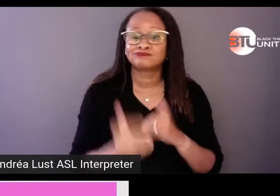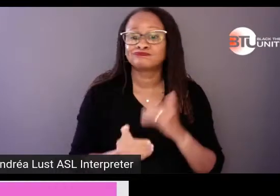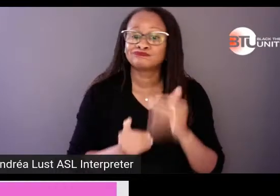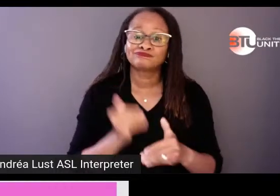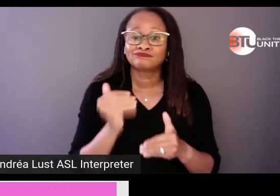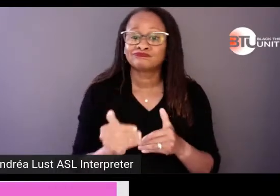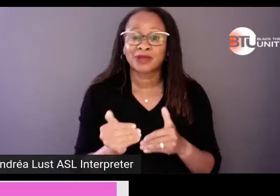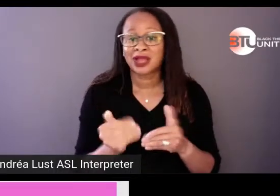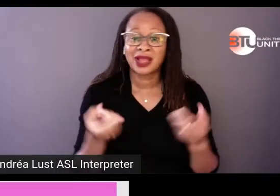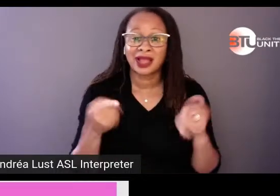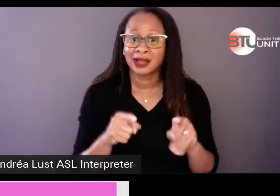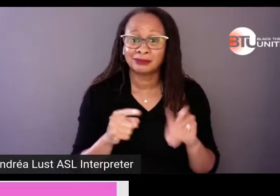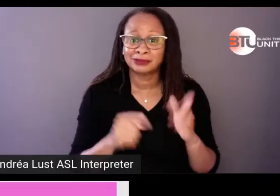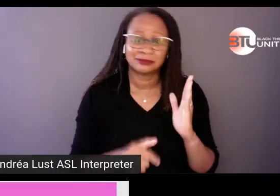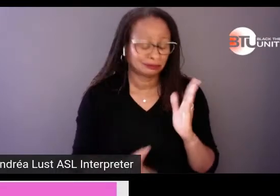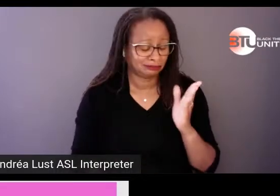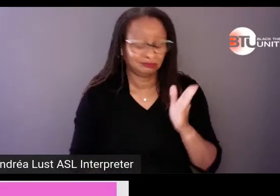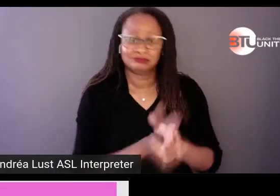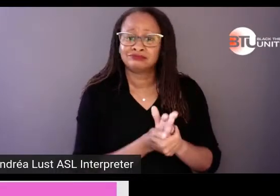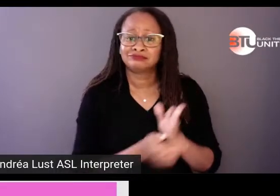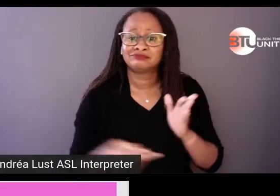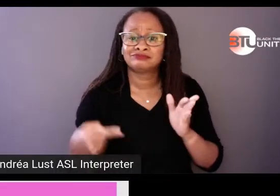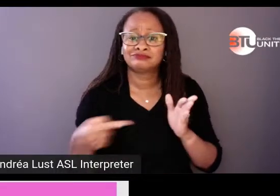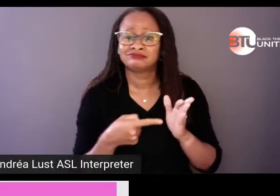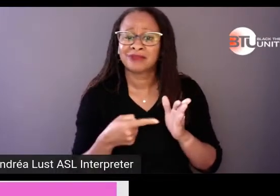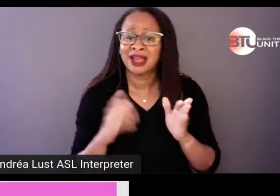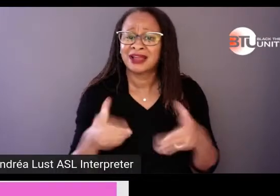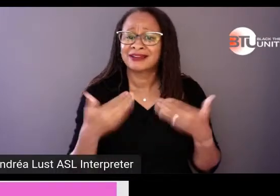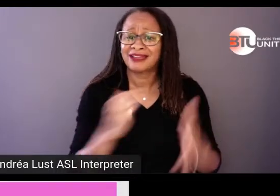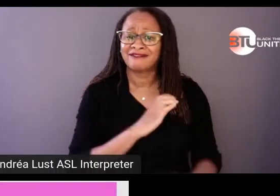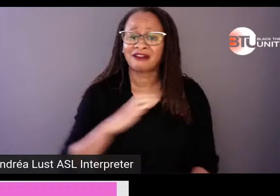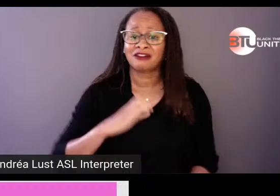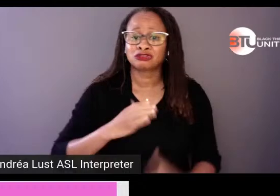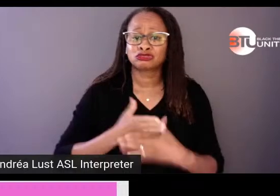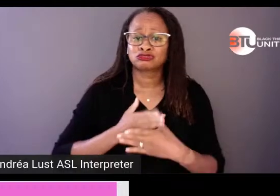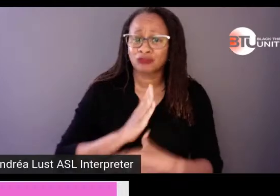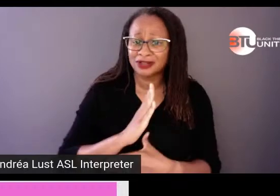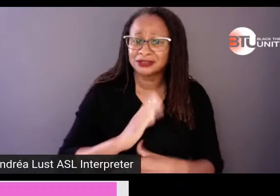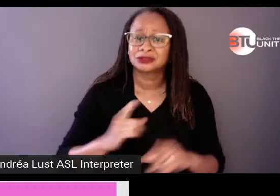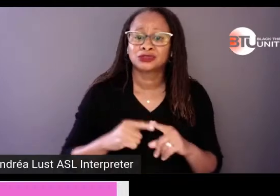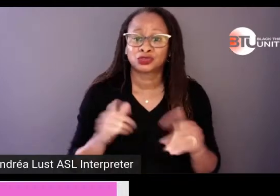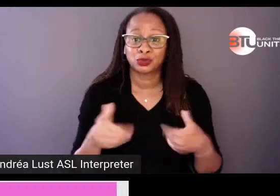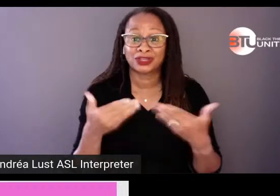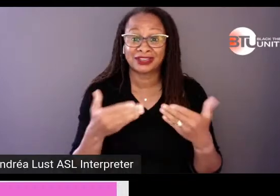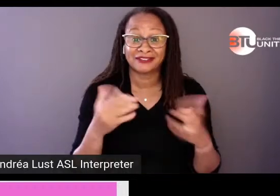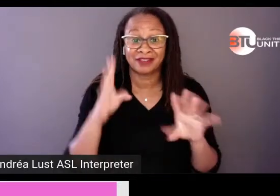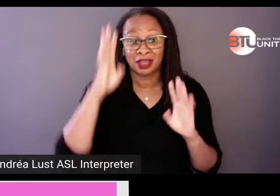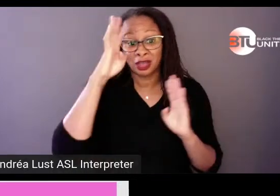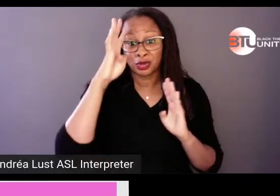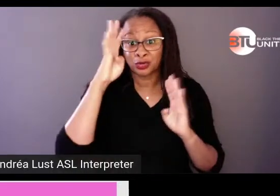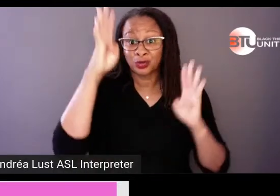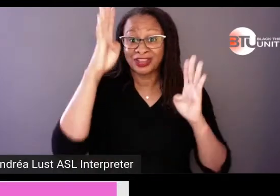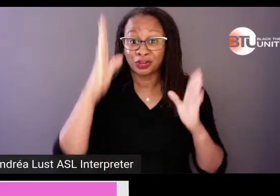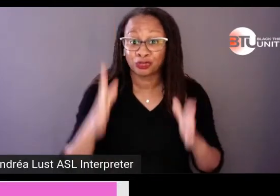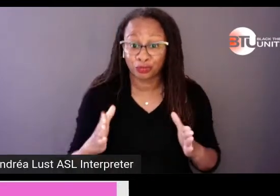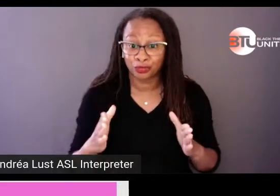embedded in the Constitution, they gave Congress the right to give the creator